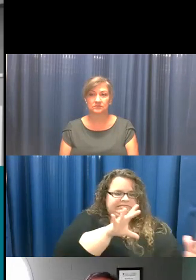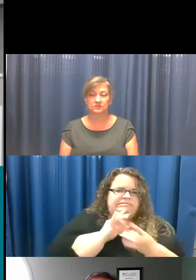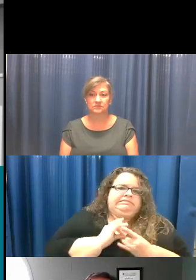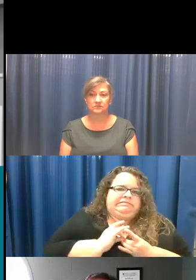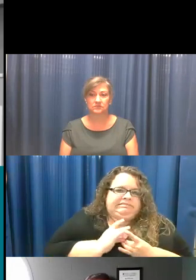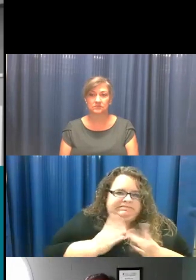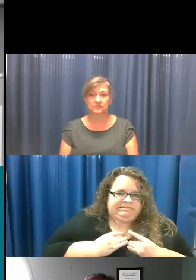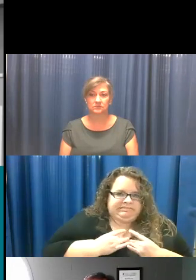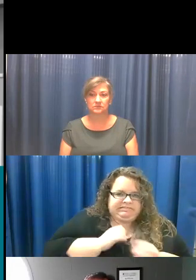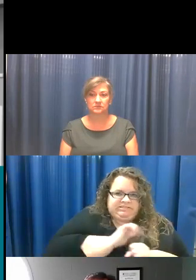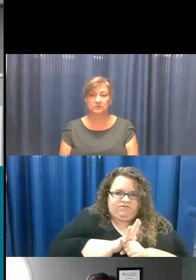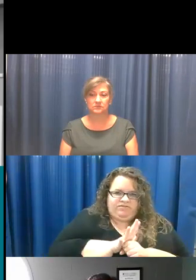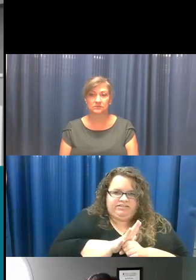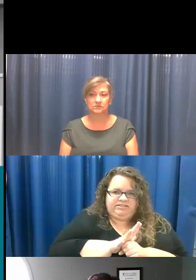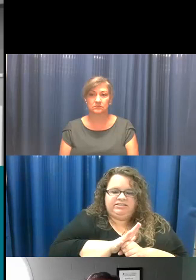multi-generational homes where